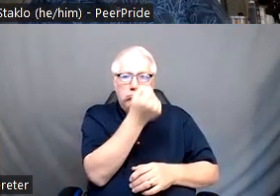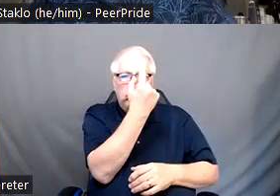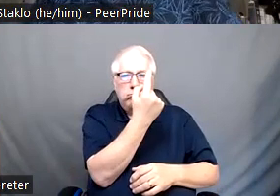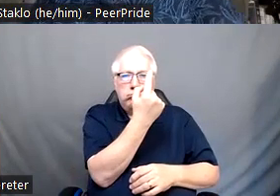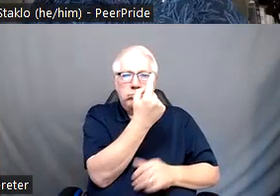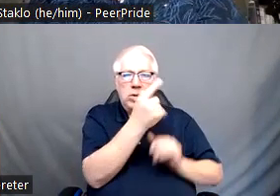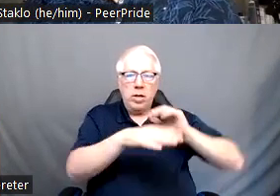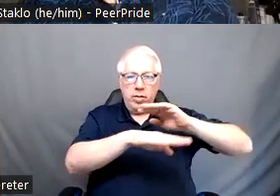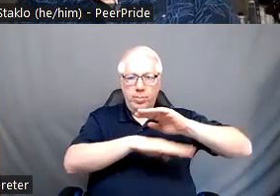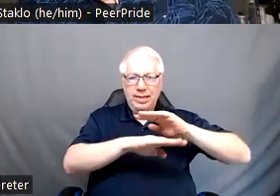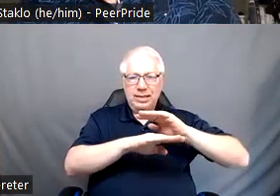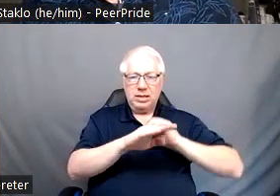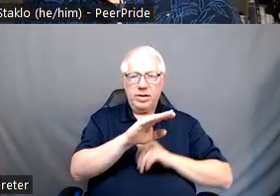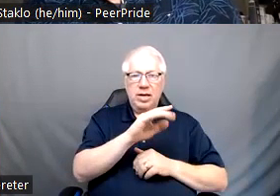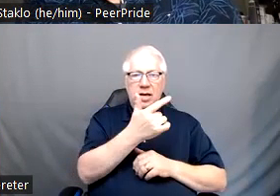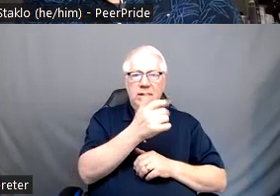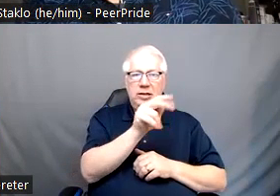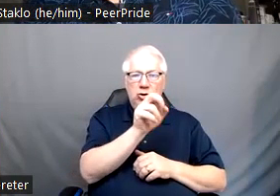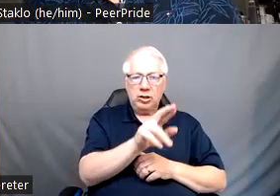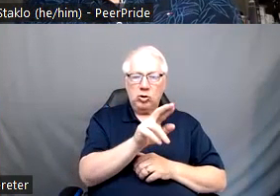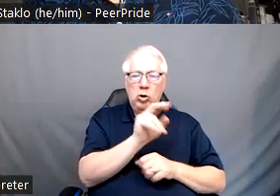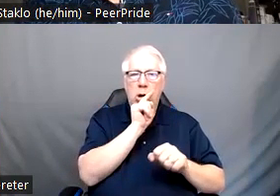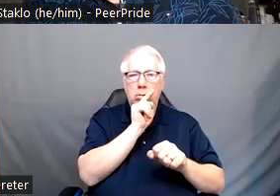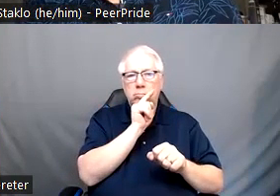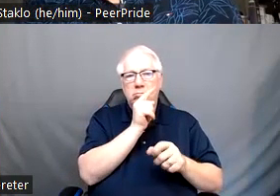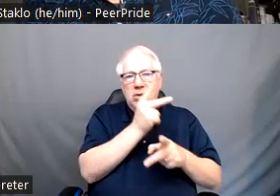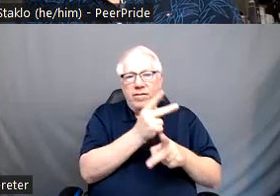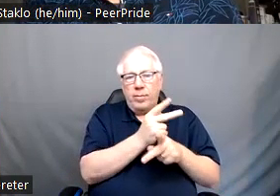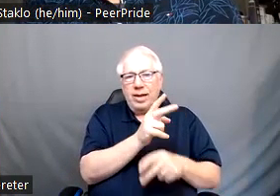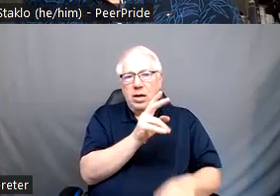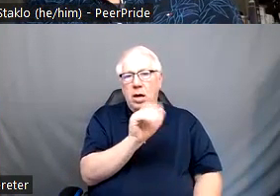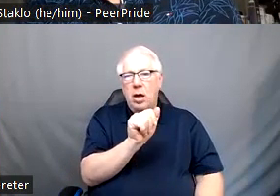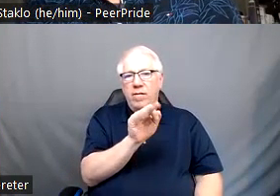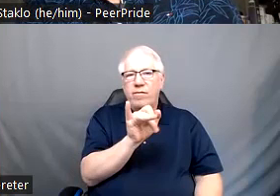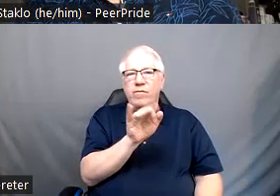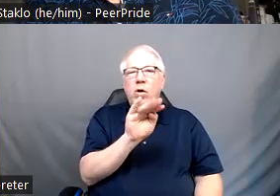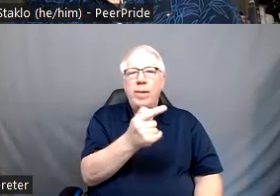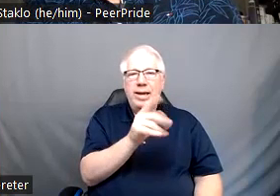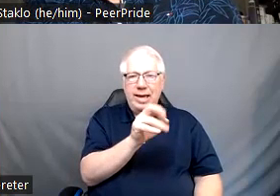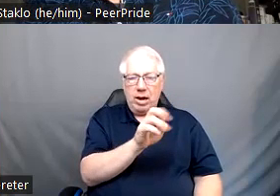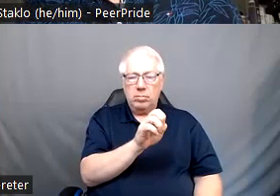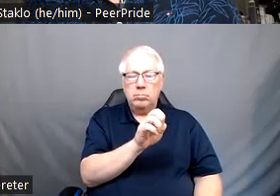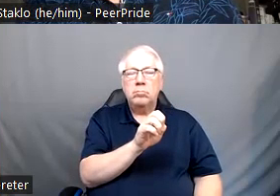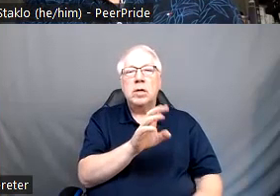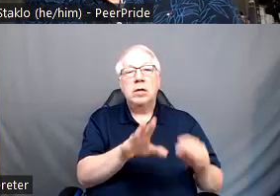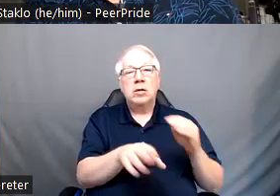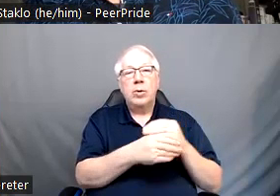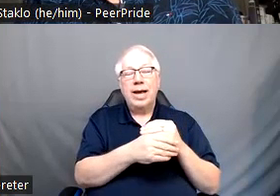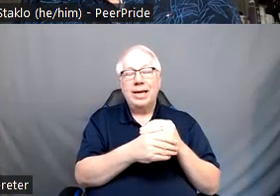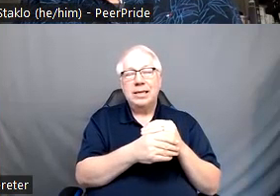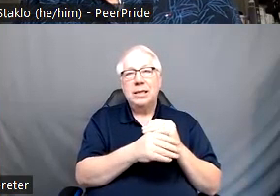the basics of gender affirming care. So at least, and I think to kind of add to the definition that Lee gave,